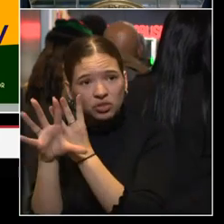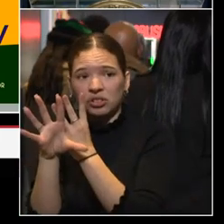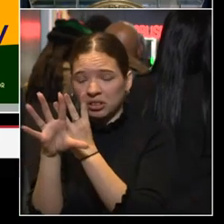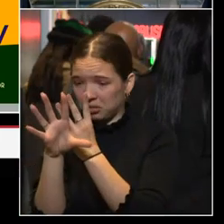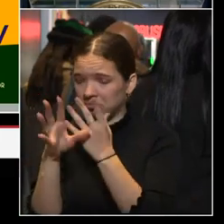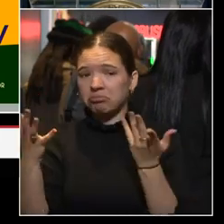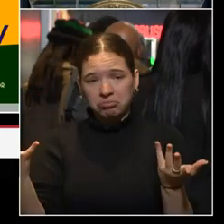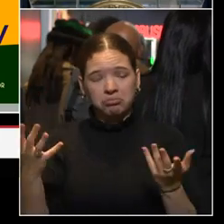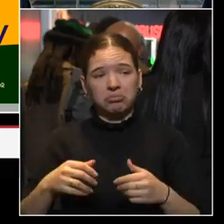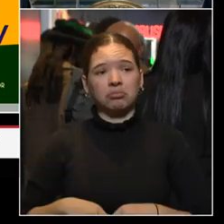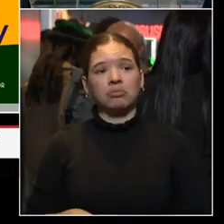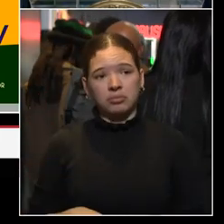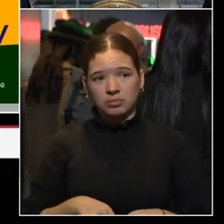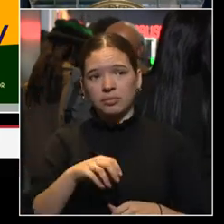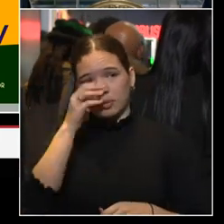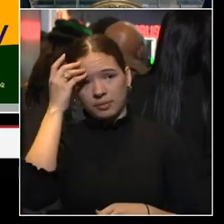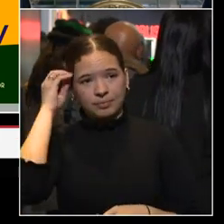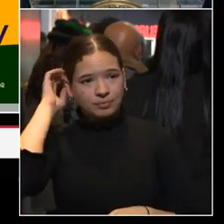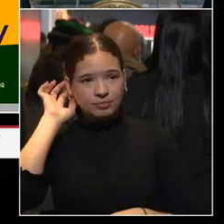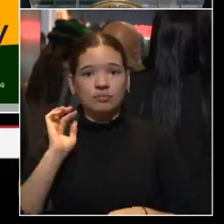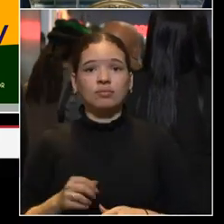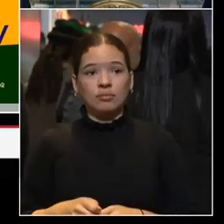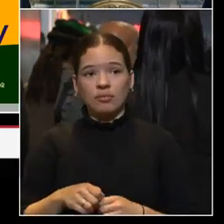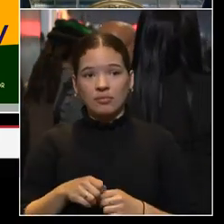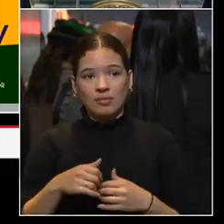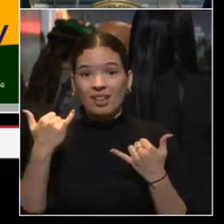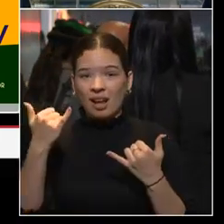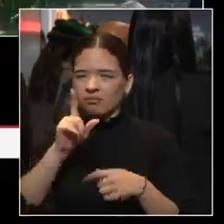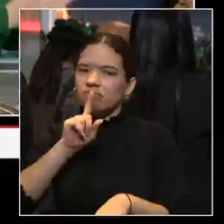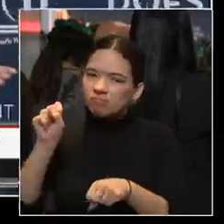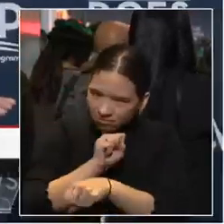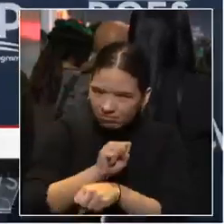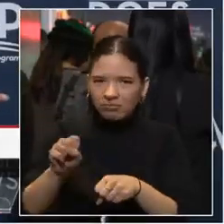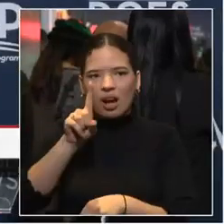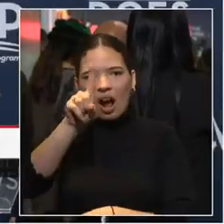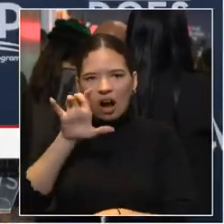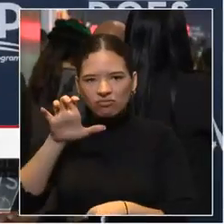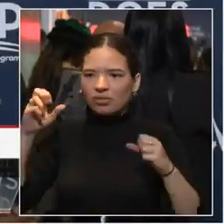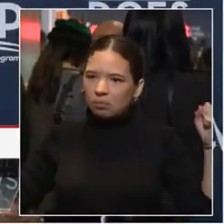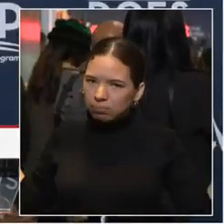are 100% back. Yeah. We are in person.